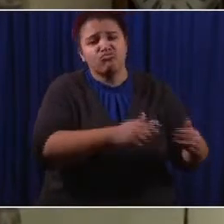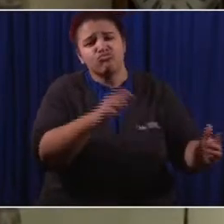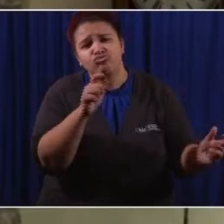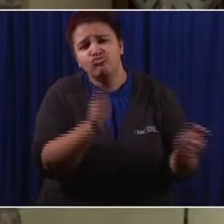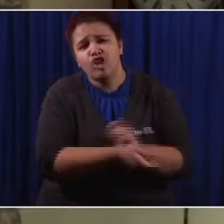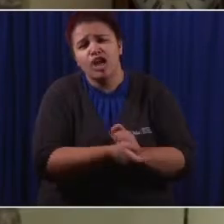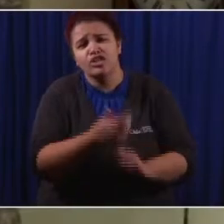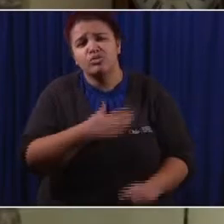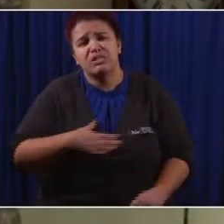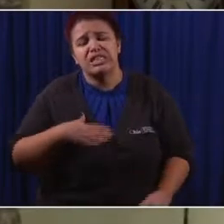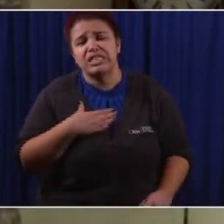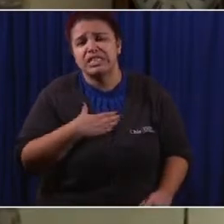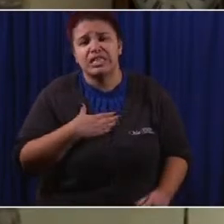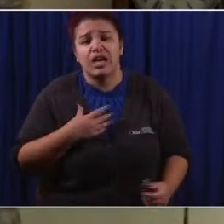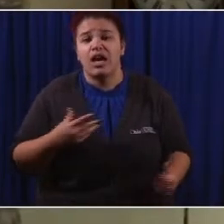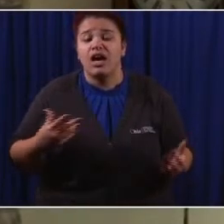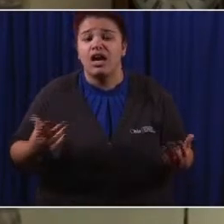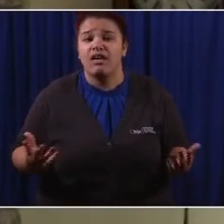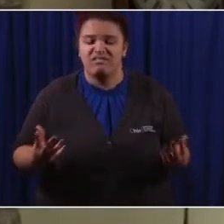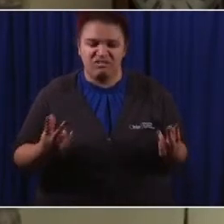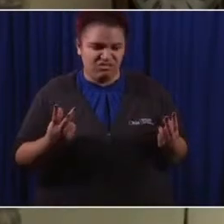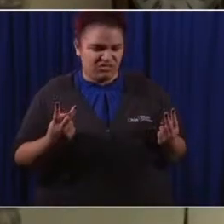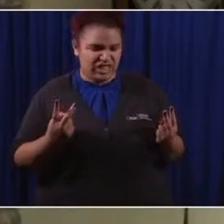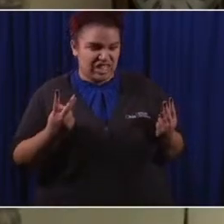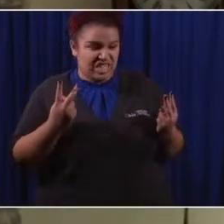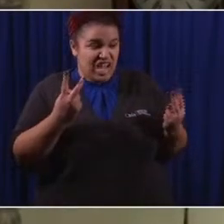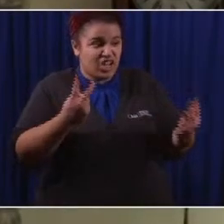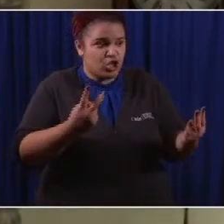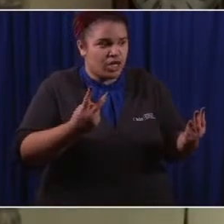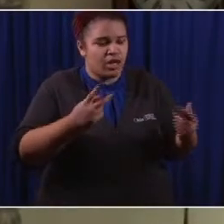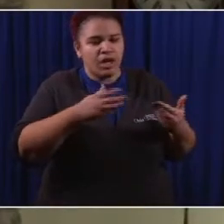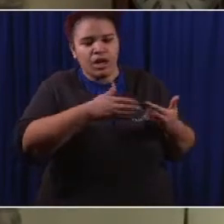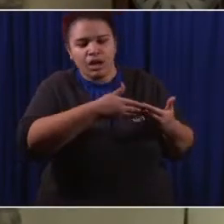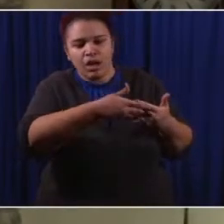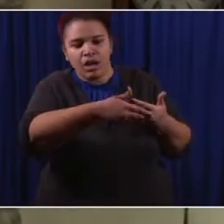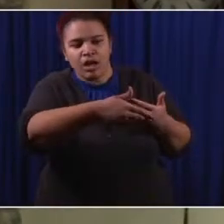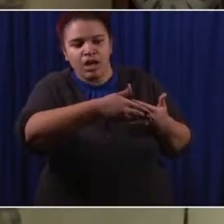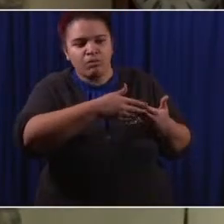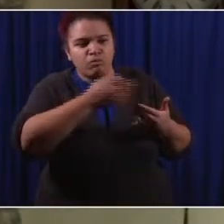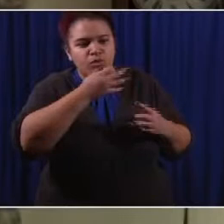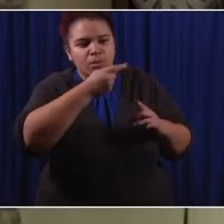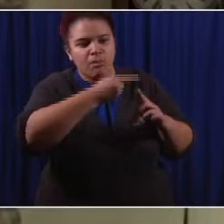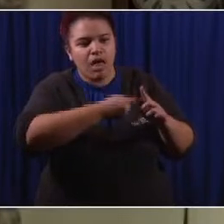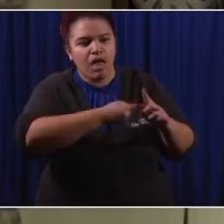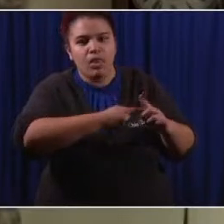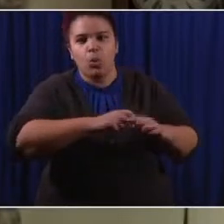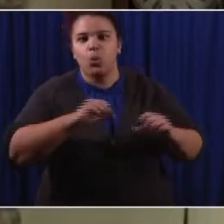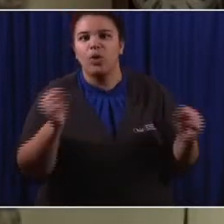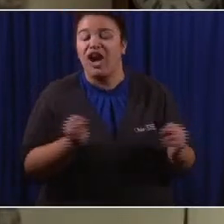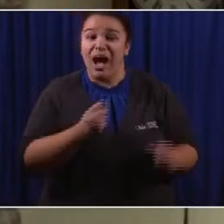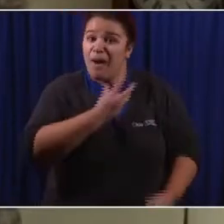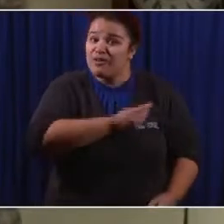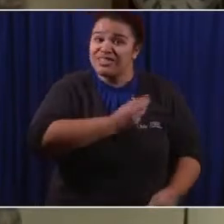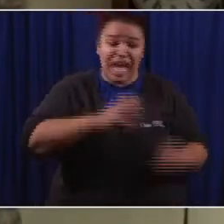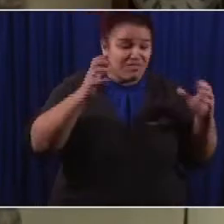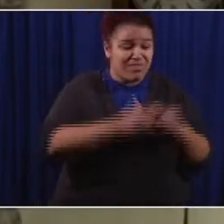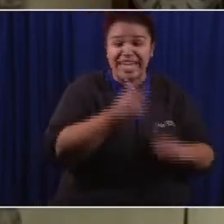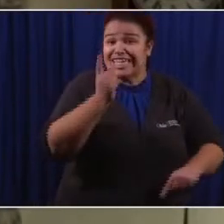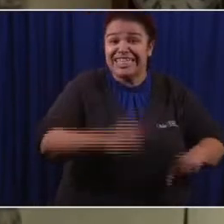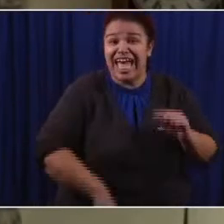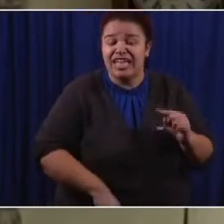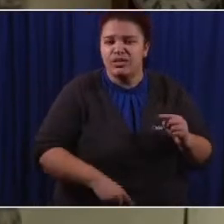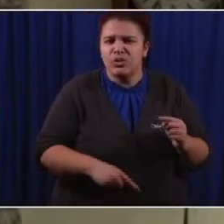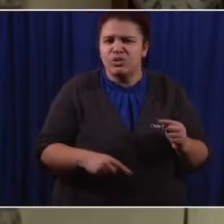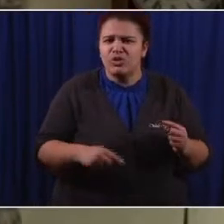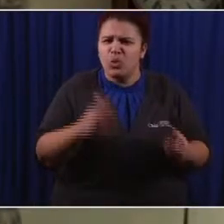quote, what is visitation going to look like going forward? Within a month, it's going to be too cold outside to have outside